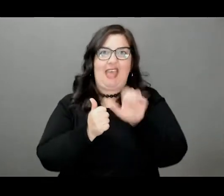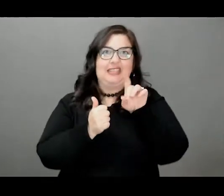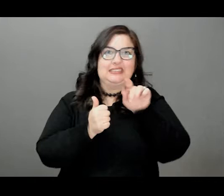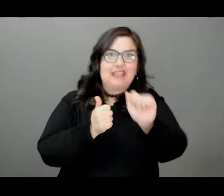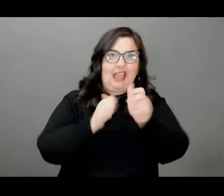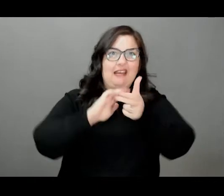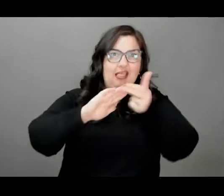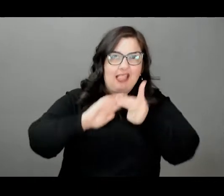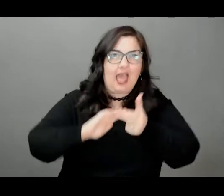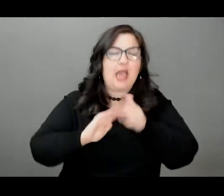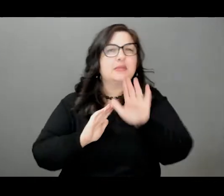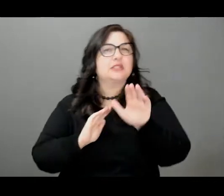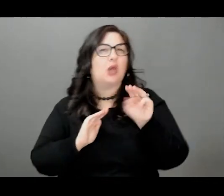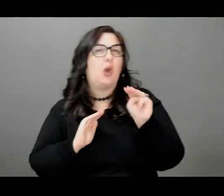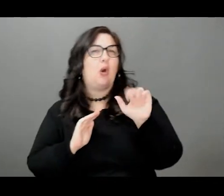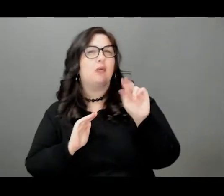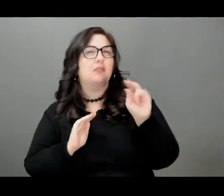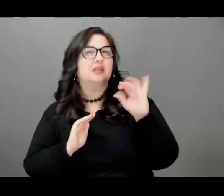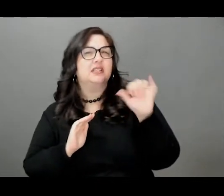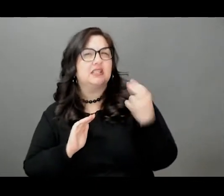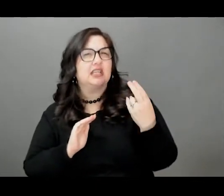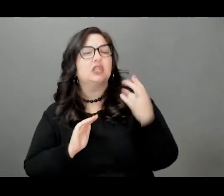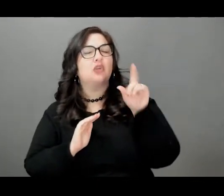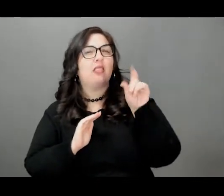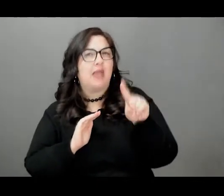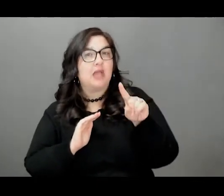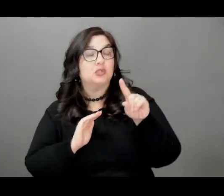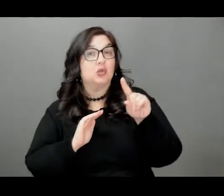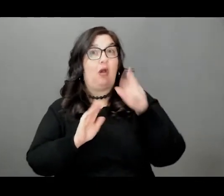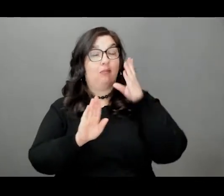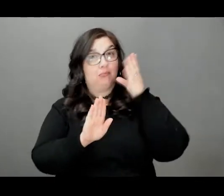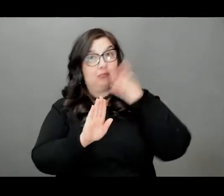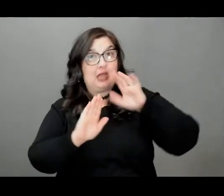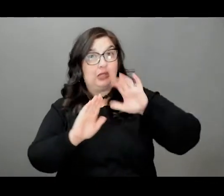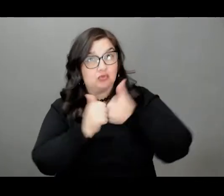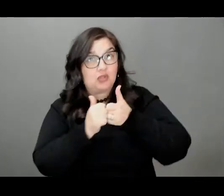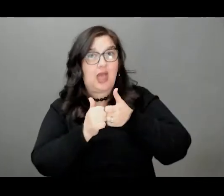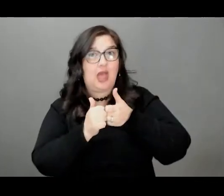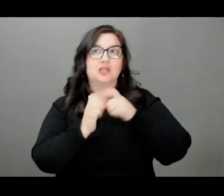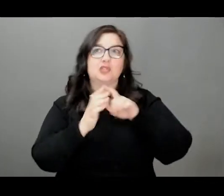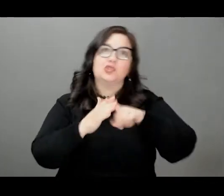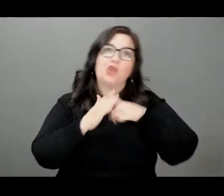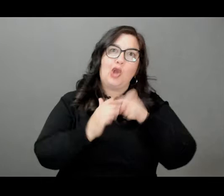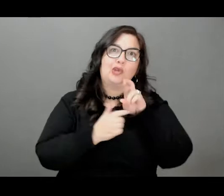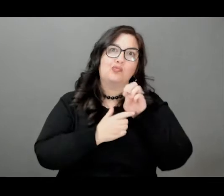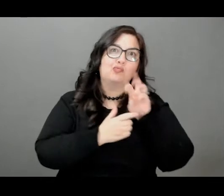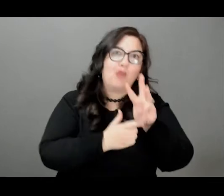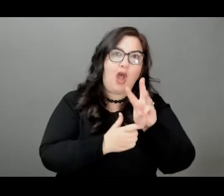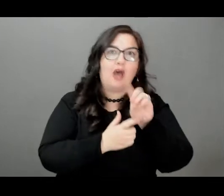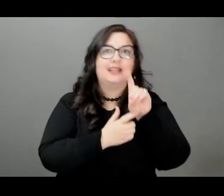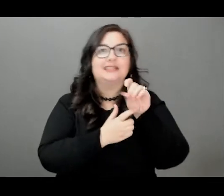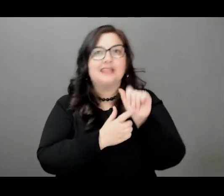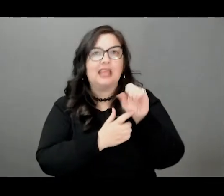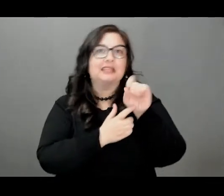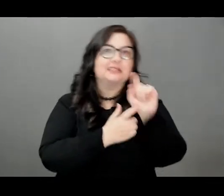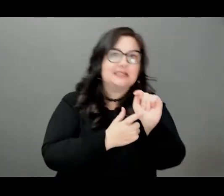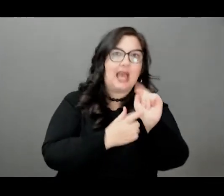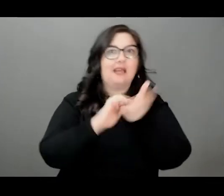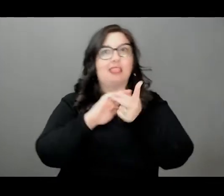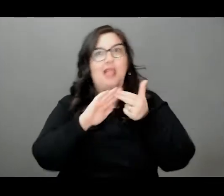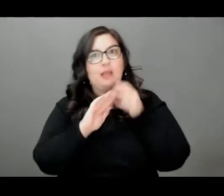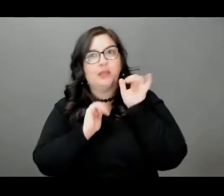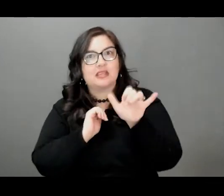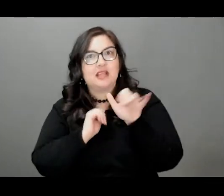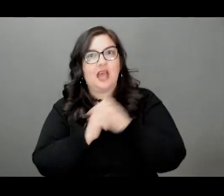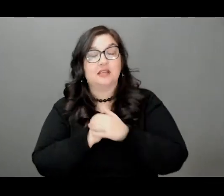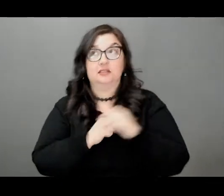aspect is actually the data labeling and how challenging it is. So yeah, Manish, like, what are the main challenges with actually starting with raw